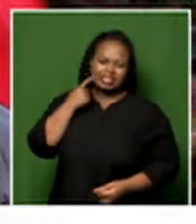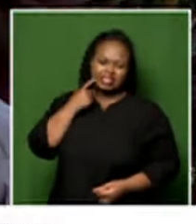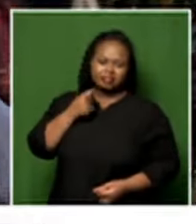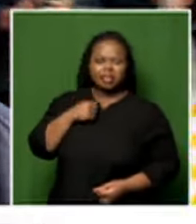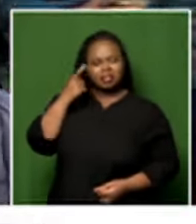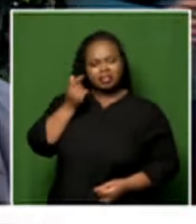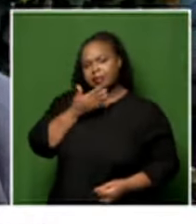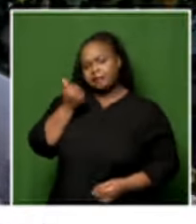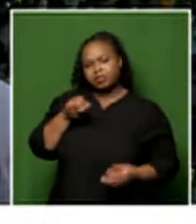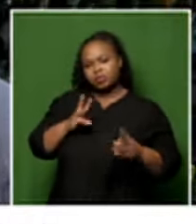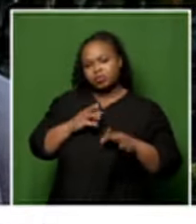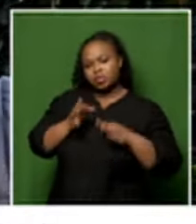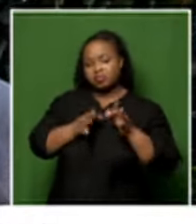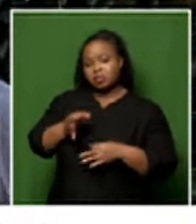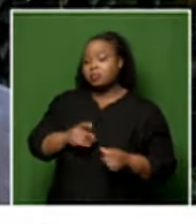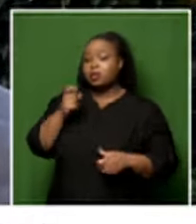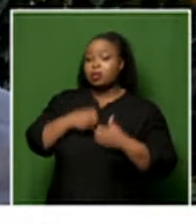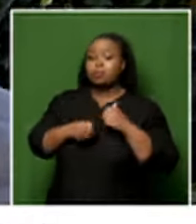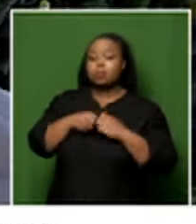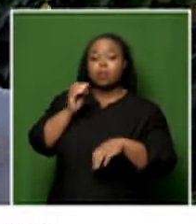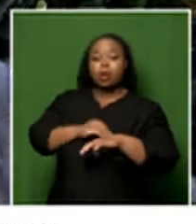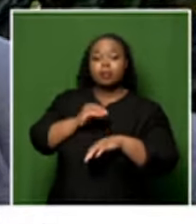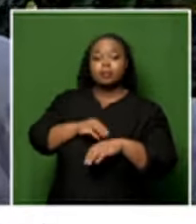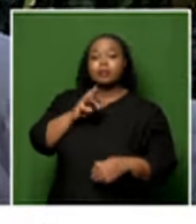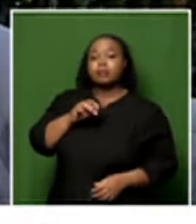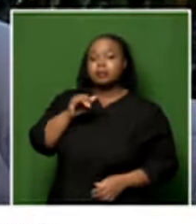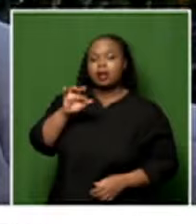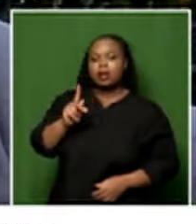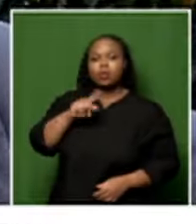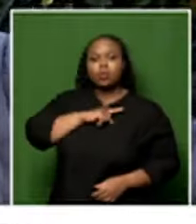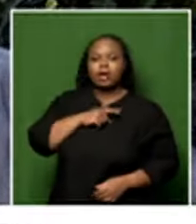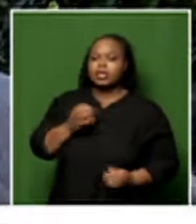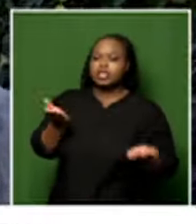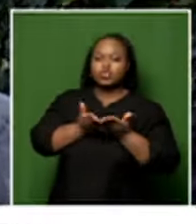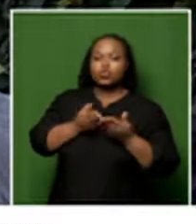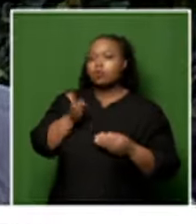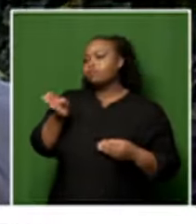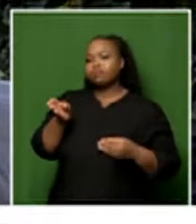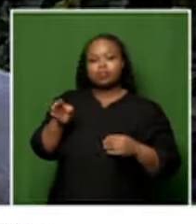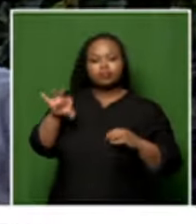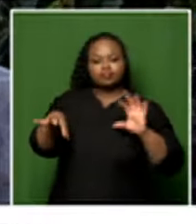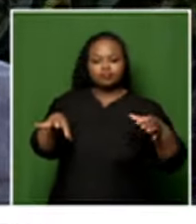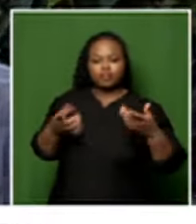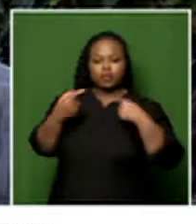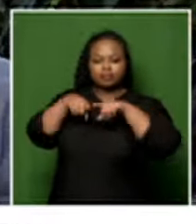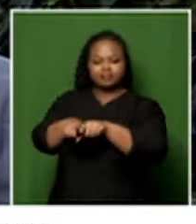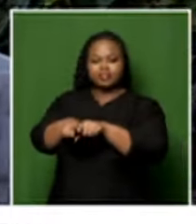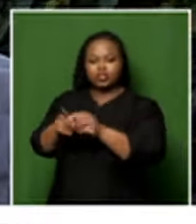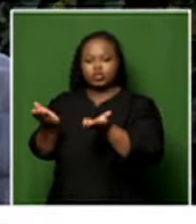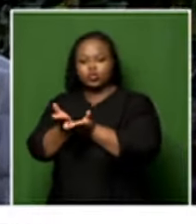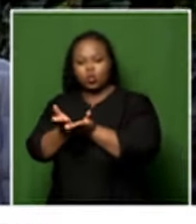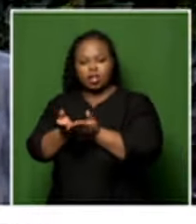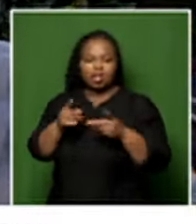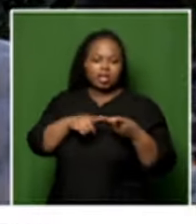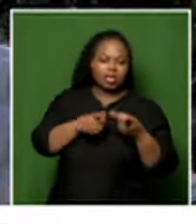best way to describe it. Obviously, the problem with Milpark, or not Milpark's problem, is there's a school across the road. So what you have is a combination of the school and the